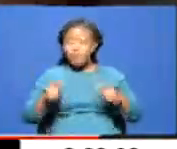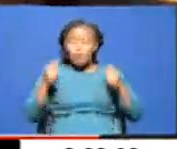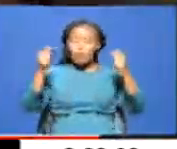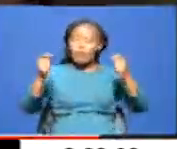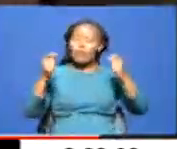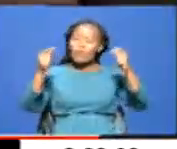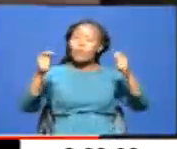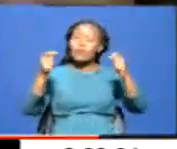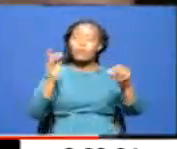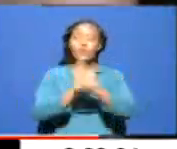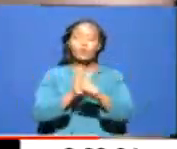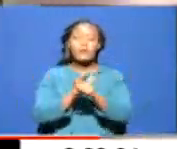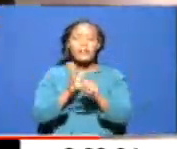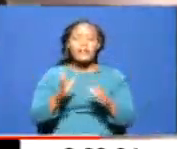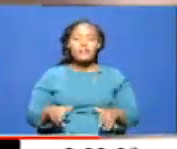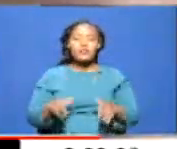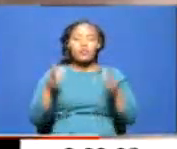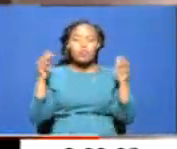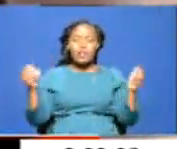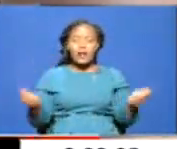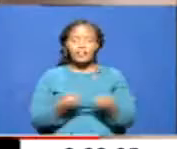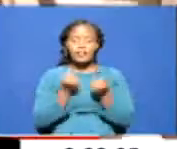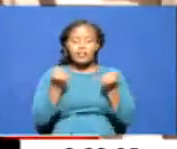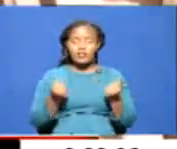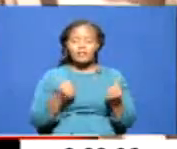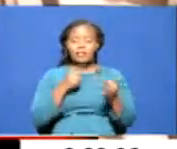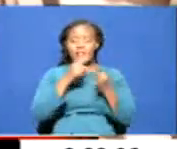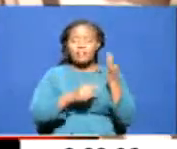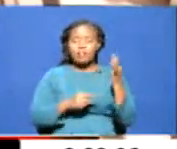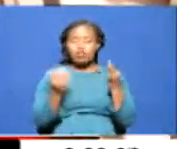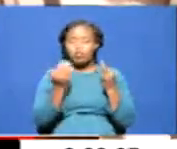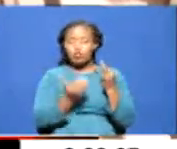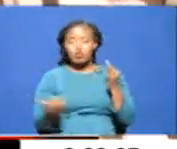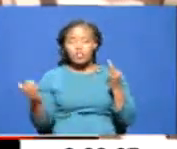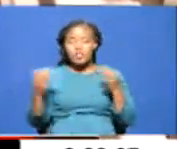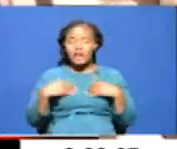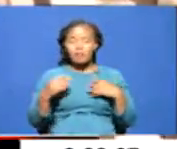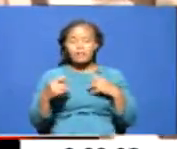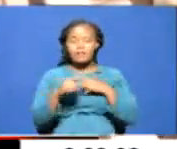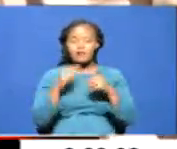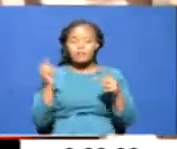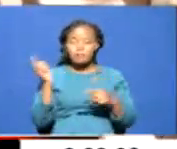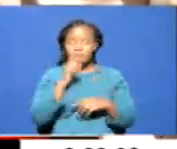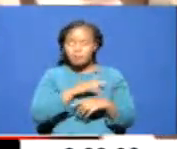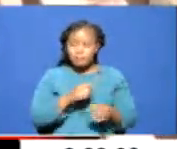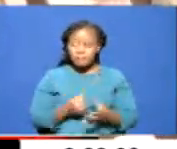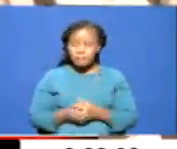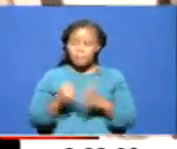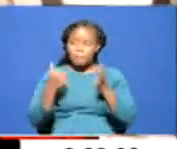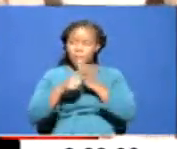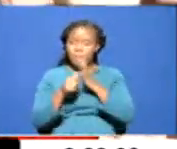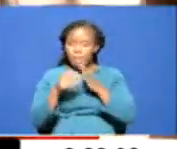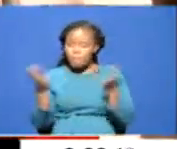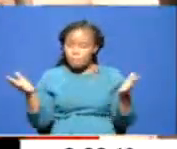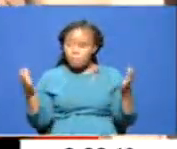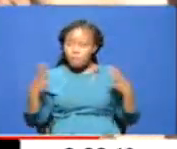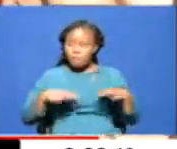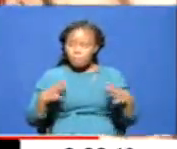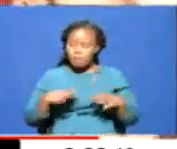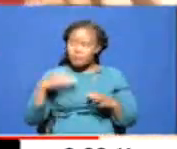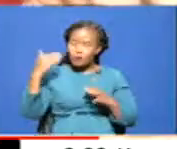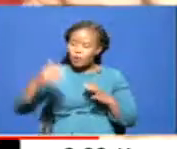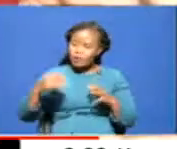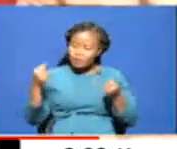accidents that have so far claimed the lives of three school-going children. Shinda, watu wanakogewa hapa, daily,